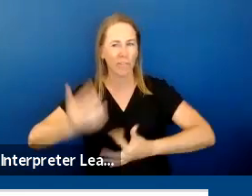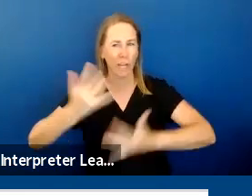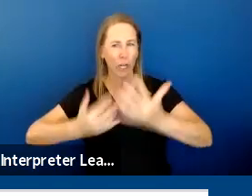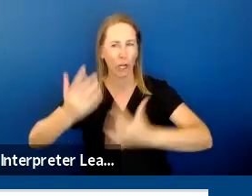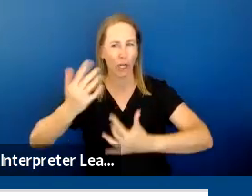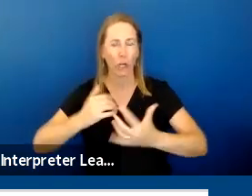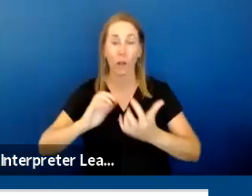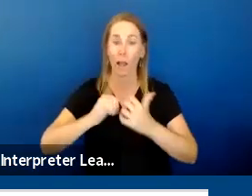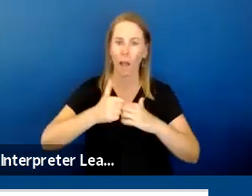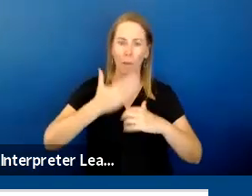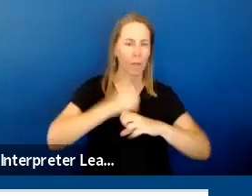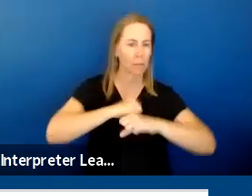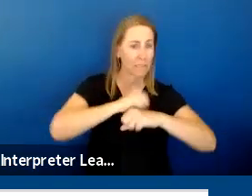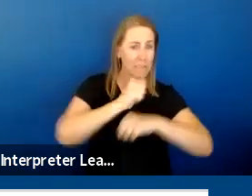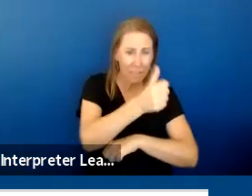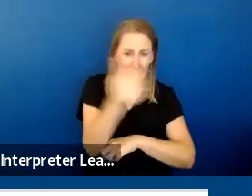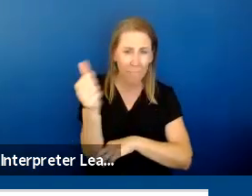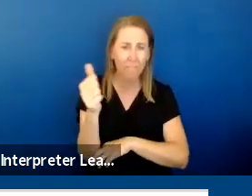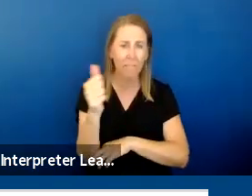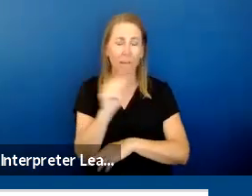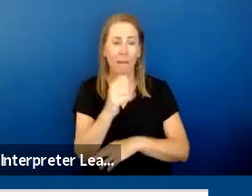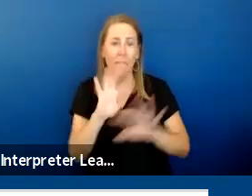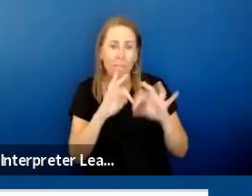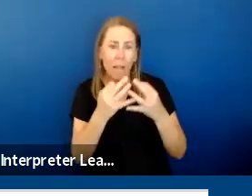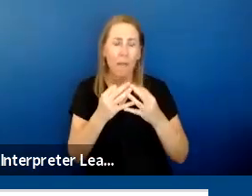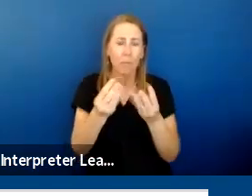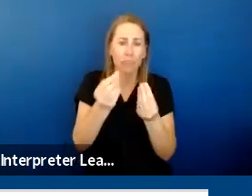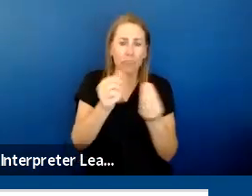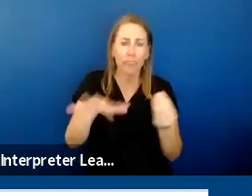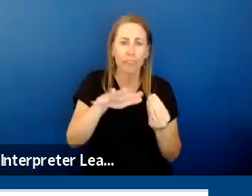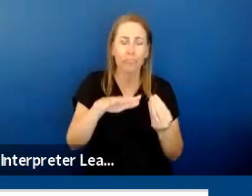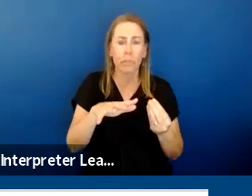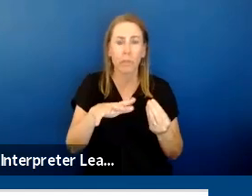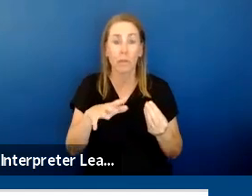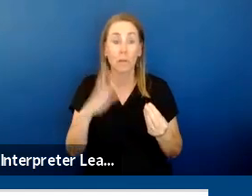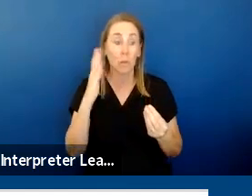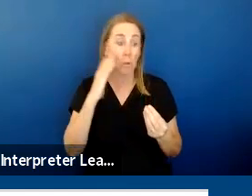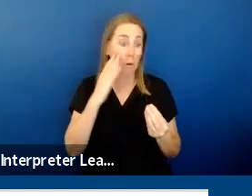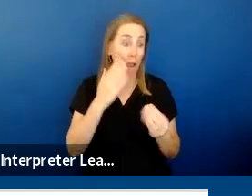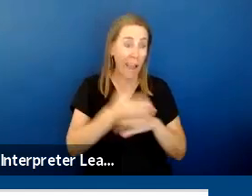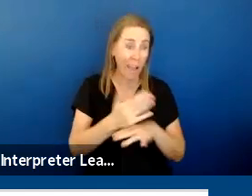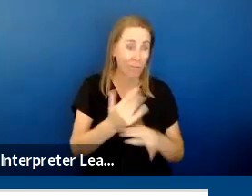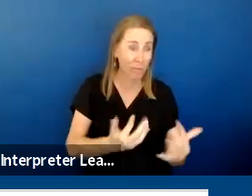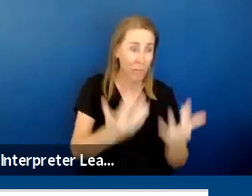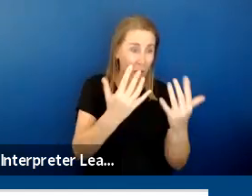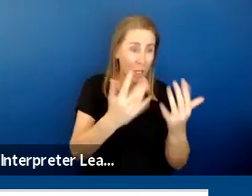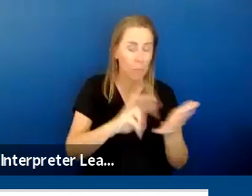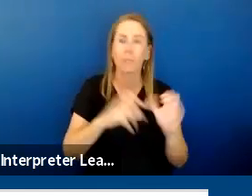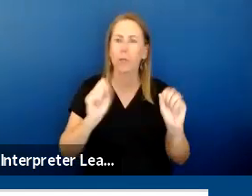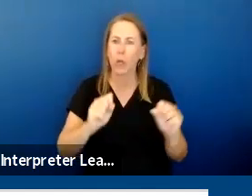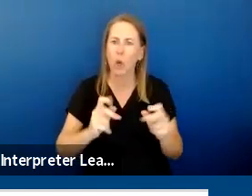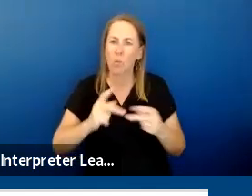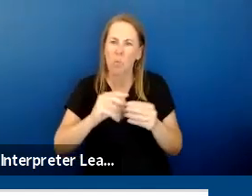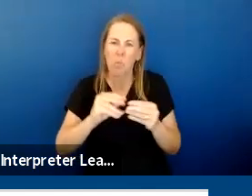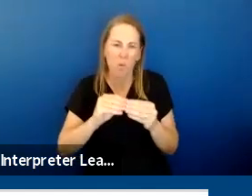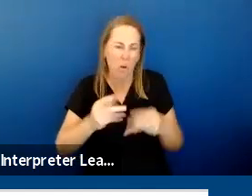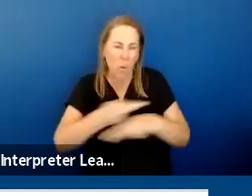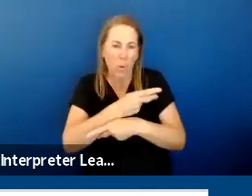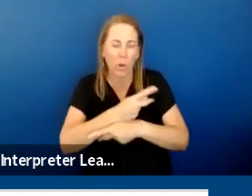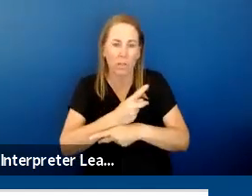yourself, your family, and your property from the increased risk of flooding followed a wildfire, and the importance of having flood